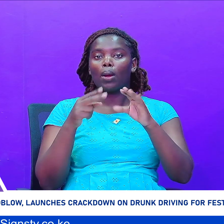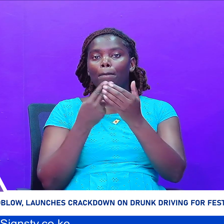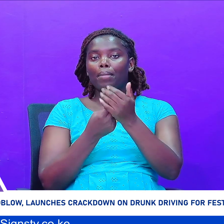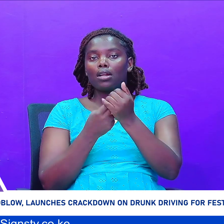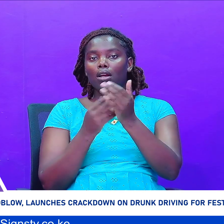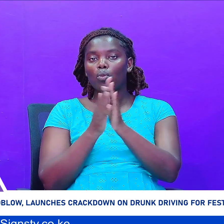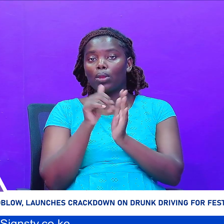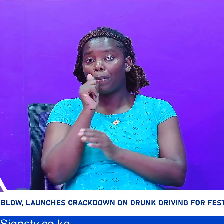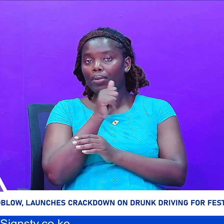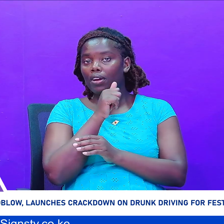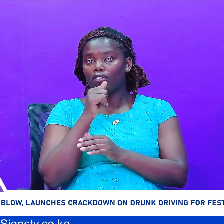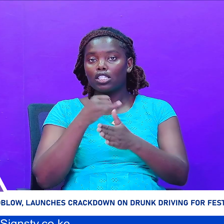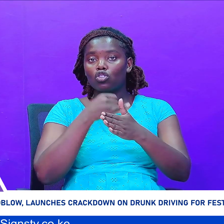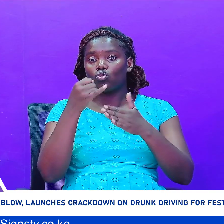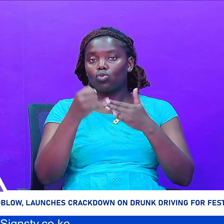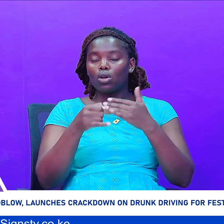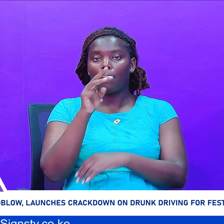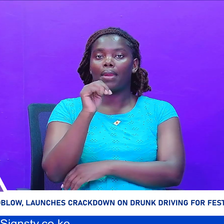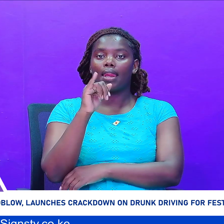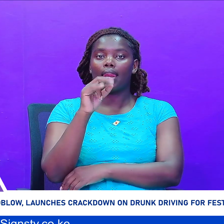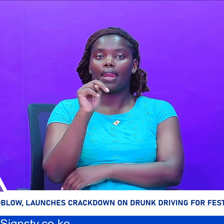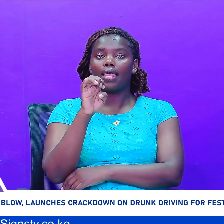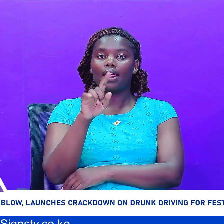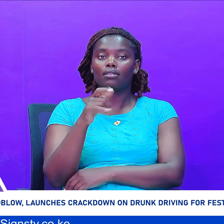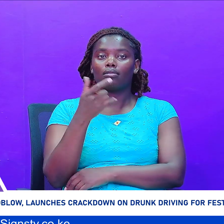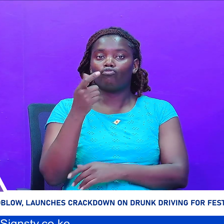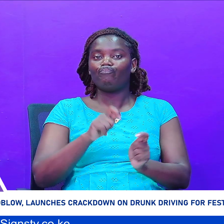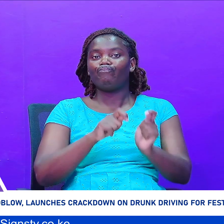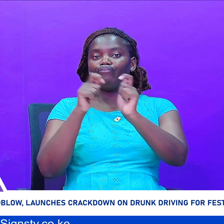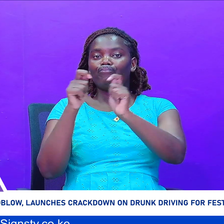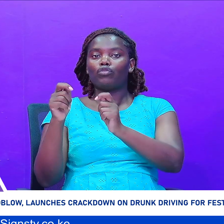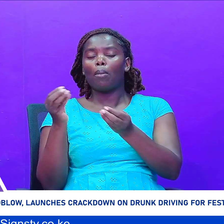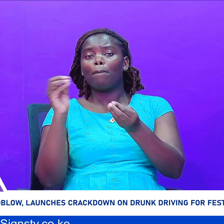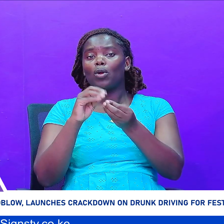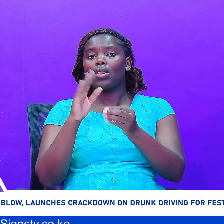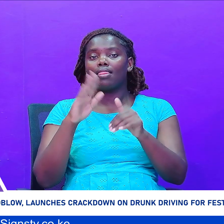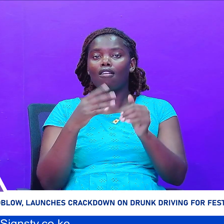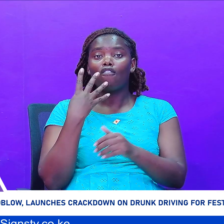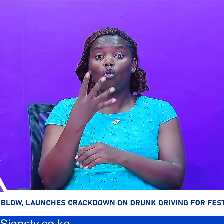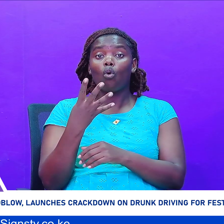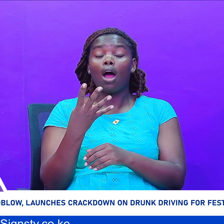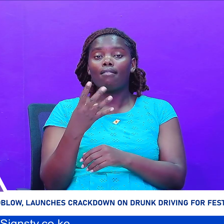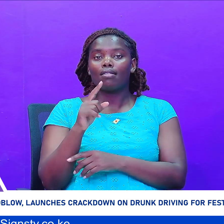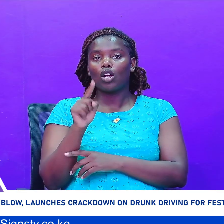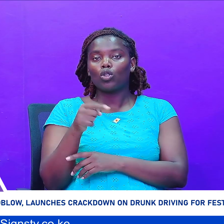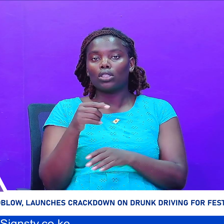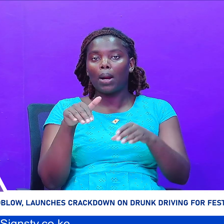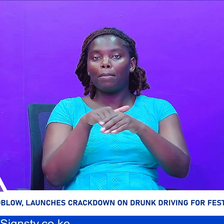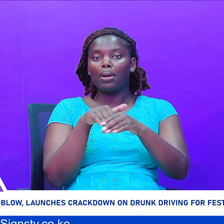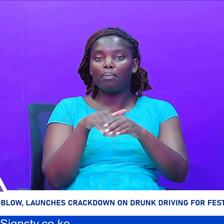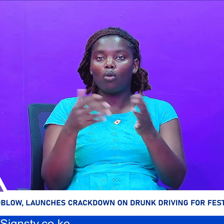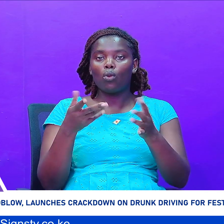medical scheme partnership with private insurer Minute, migrating its more